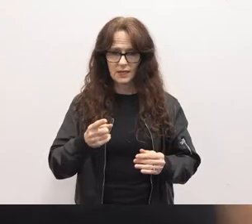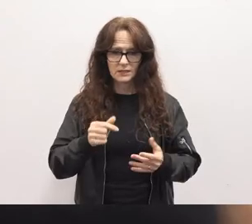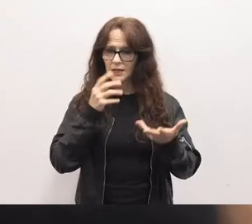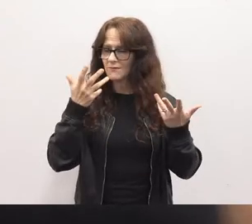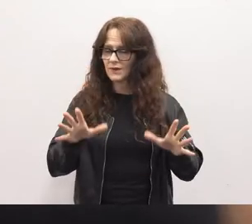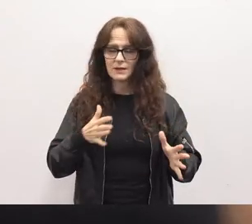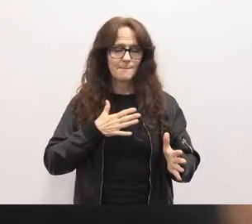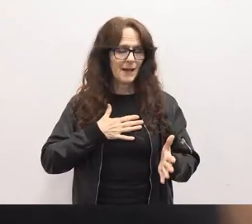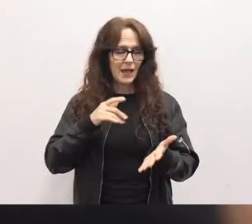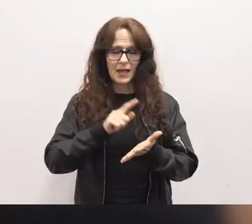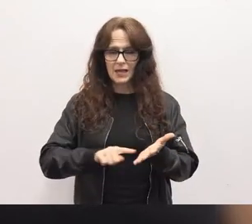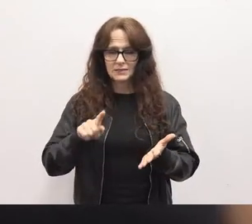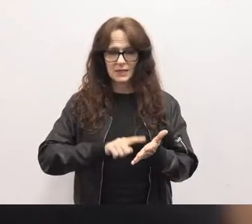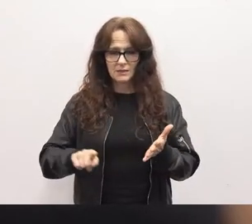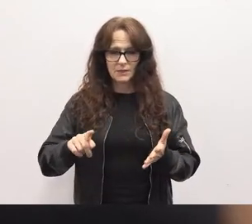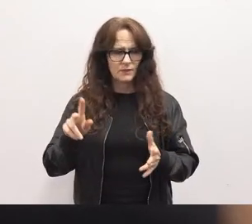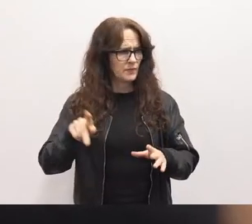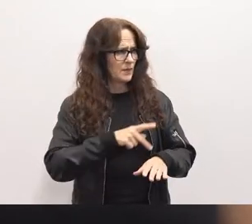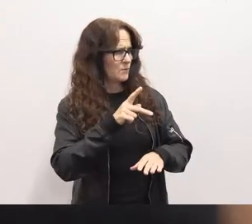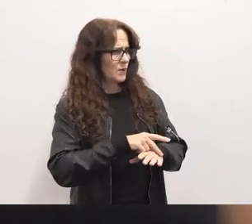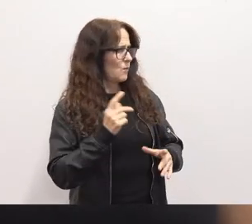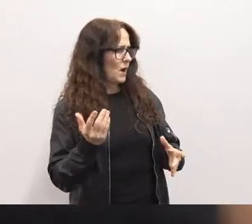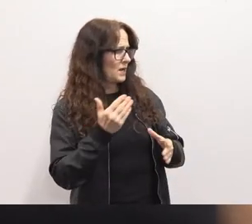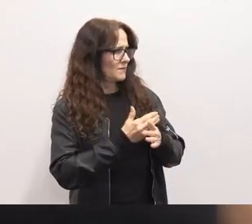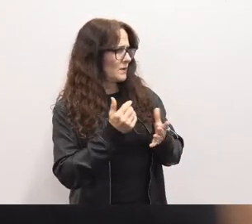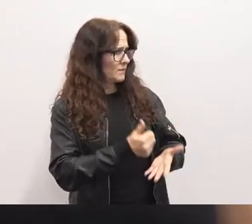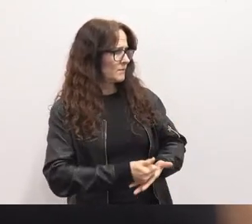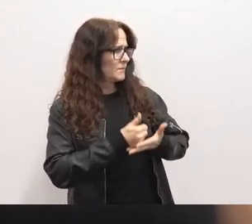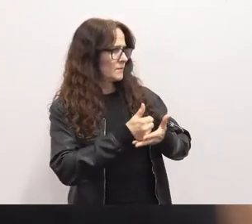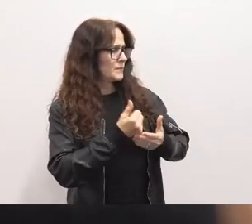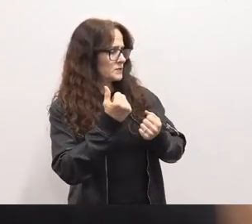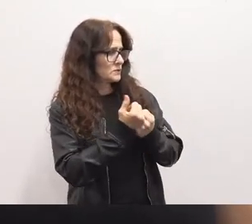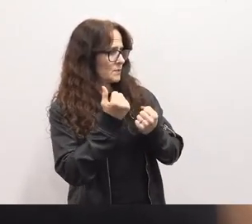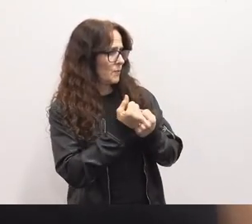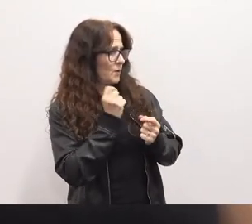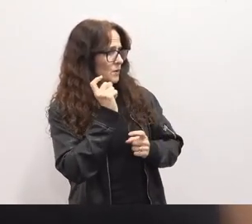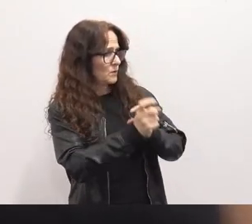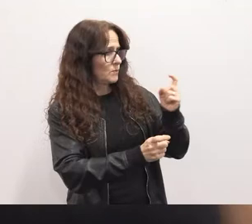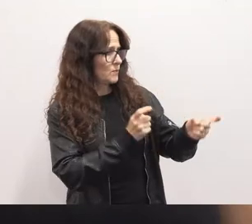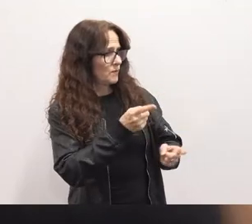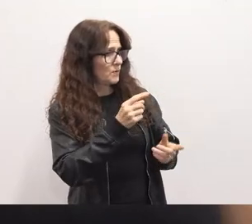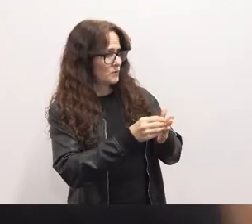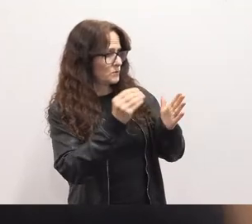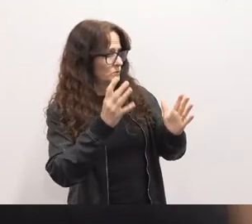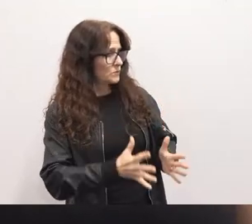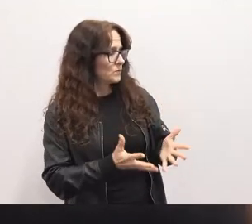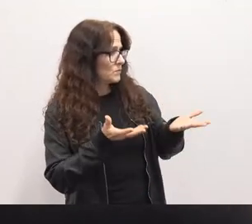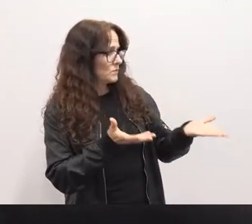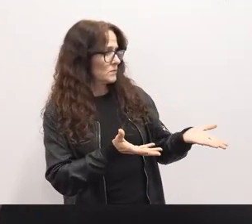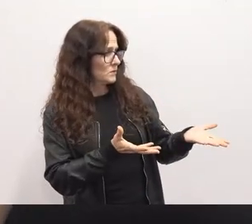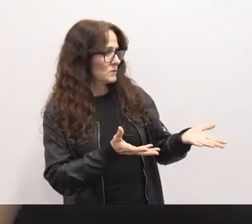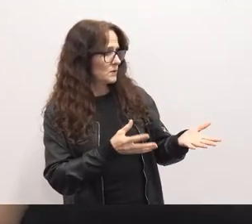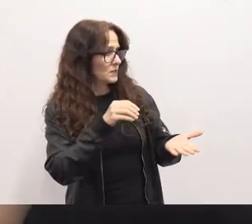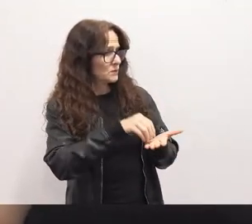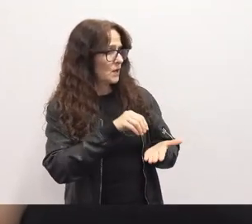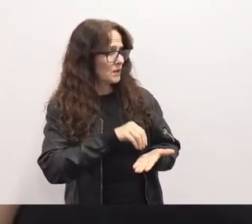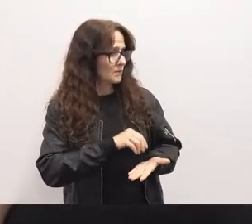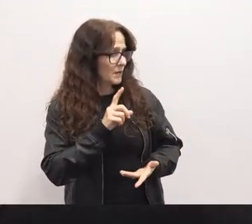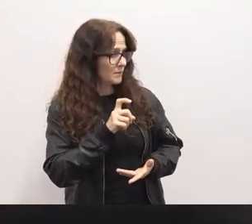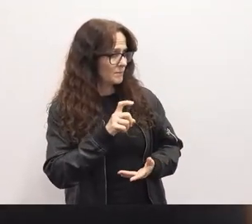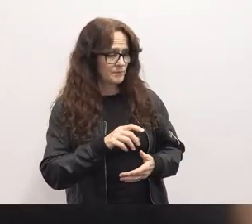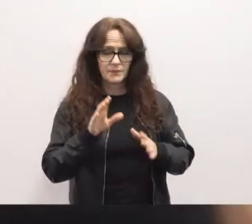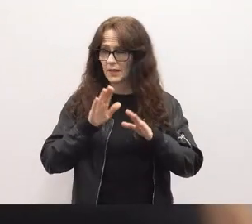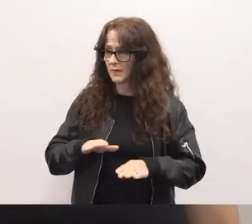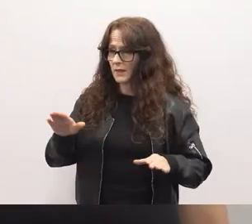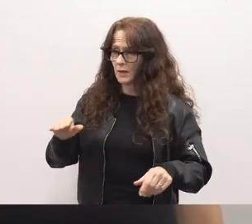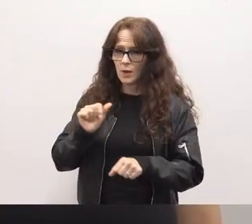her assignment. Then the principal asked, what intervention and extra support did you provide to that student and did you document it? The